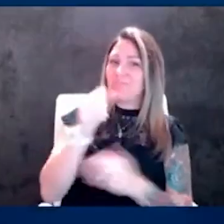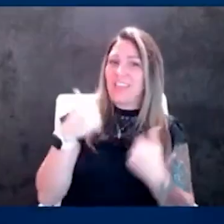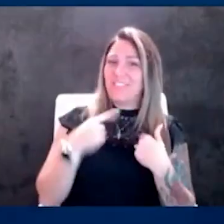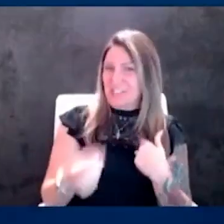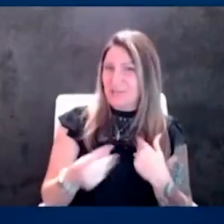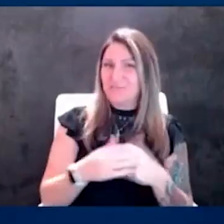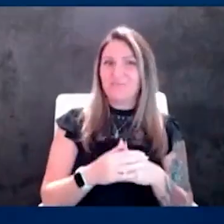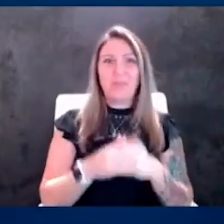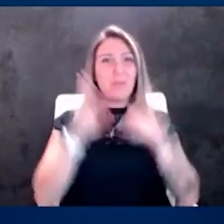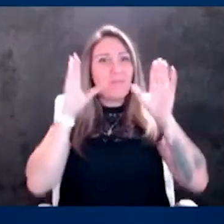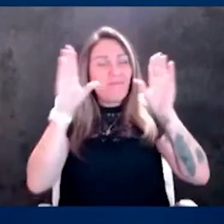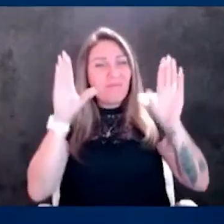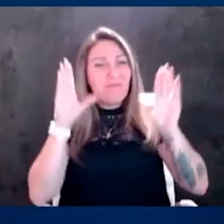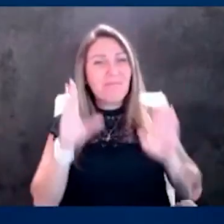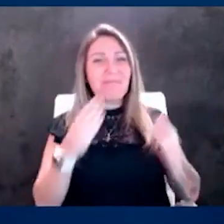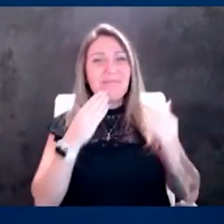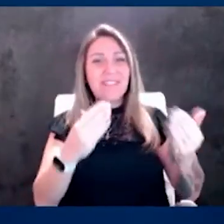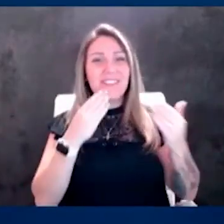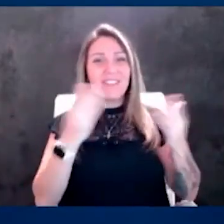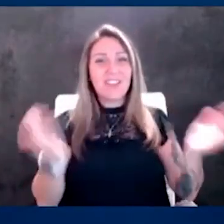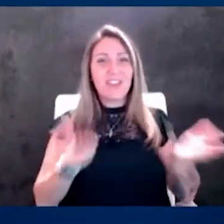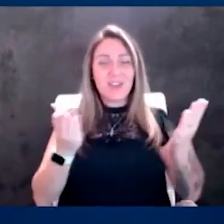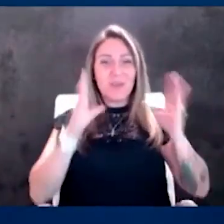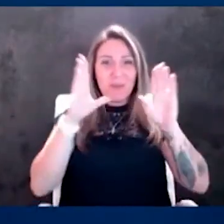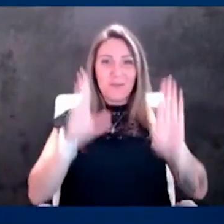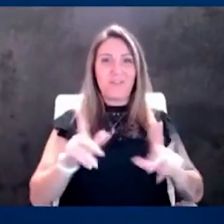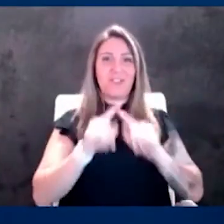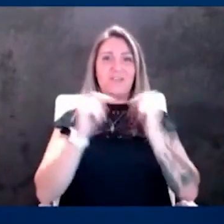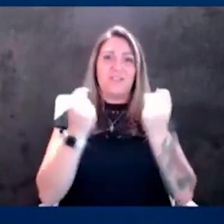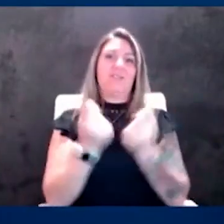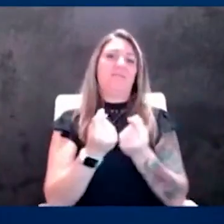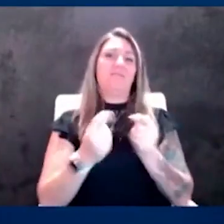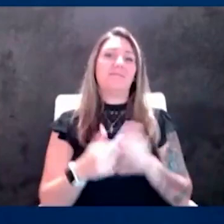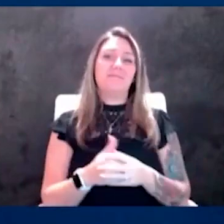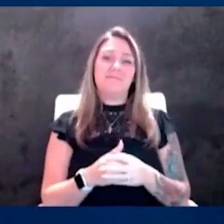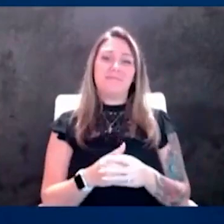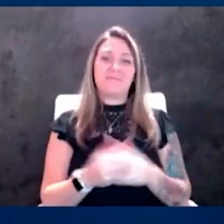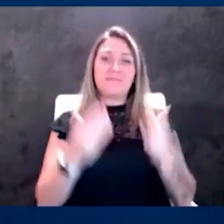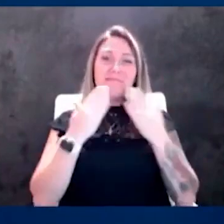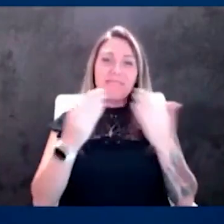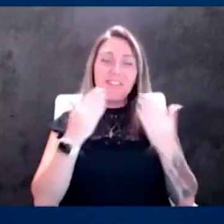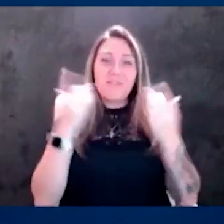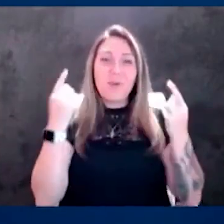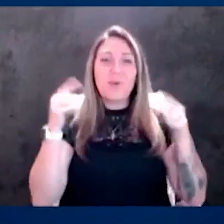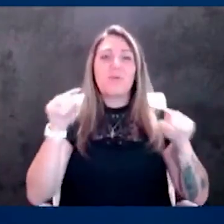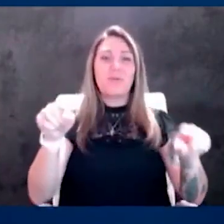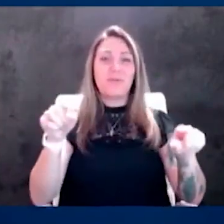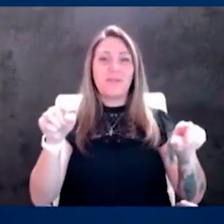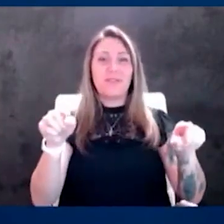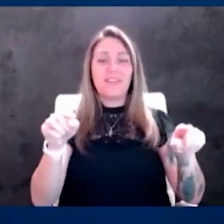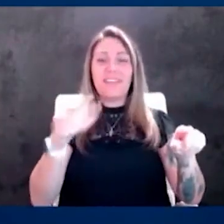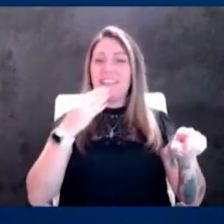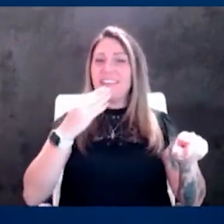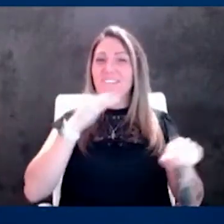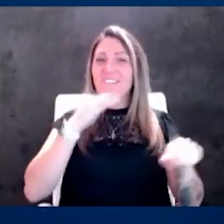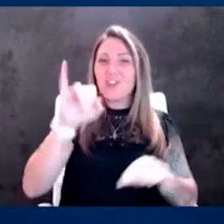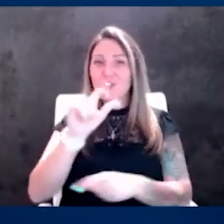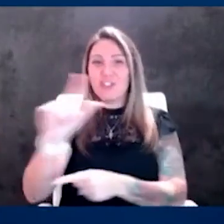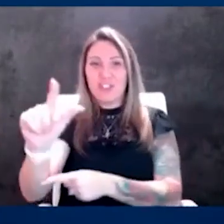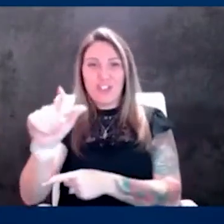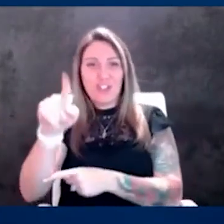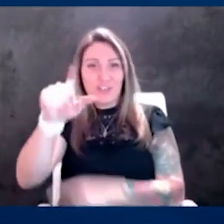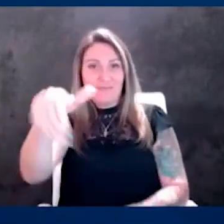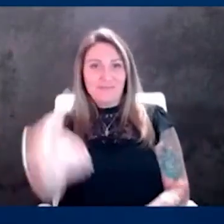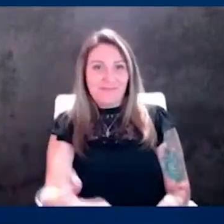to be here with this incredible team. I'm thankful for you guys. I'm thankful for Jill, who hired me, Jill Chadwick, and I'm